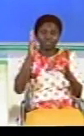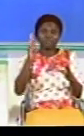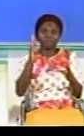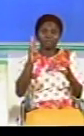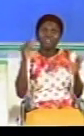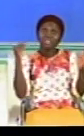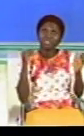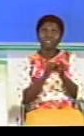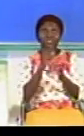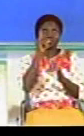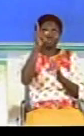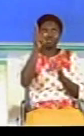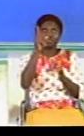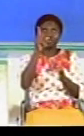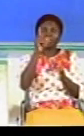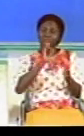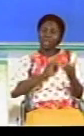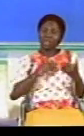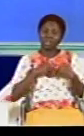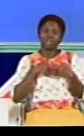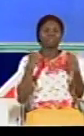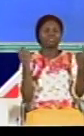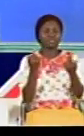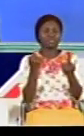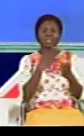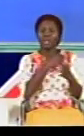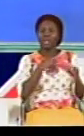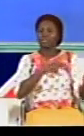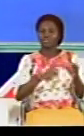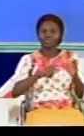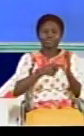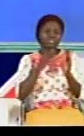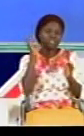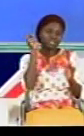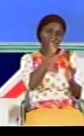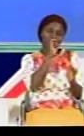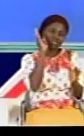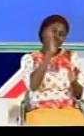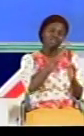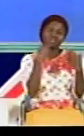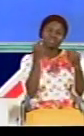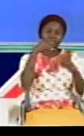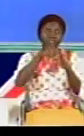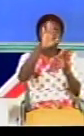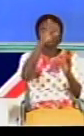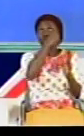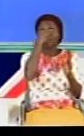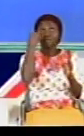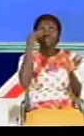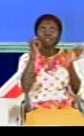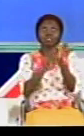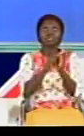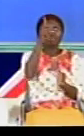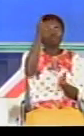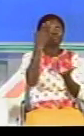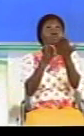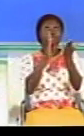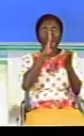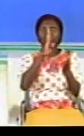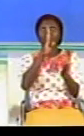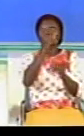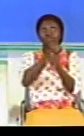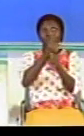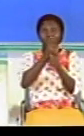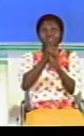I sinned and done this evil in thy sight, that thou mightest be justified when